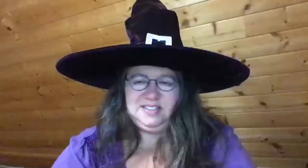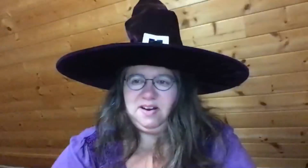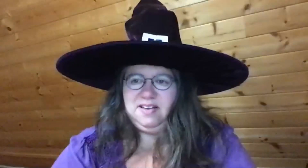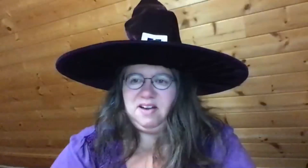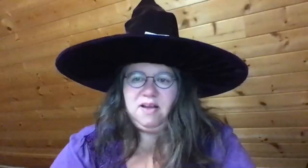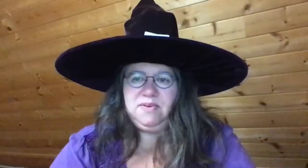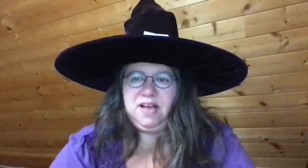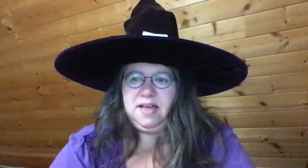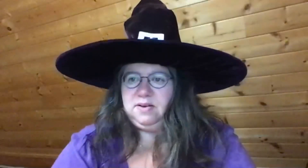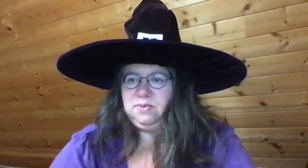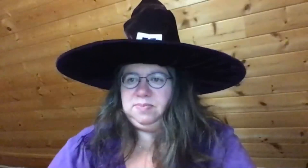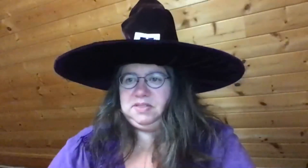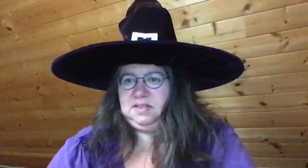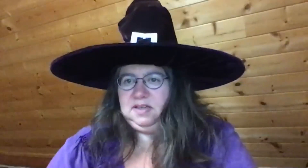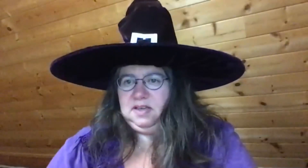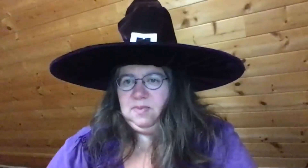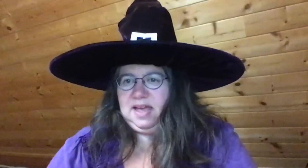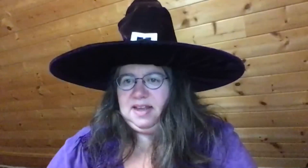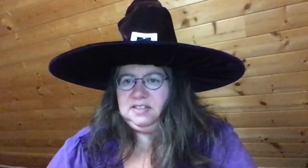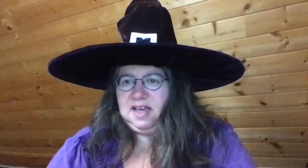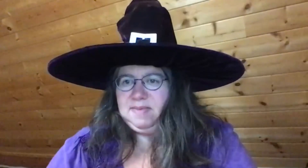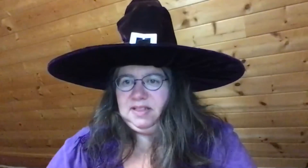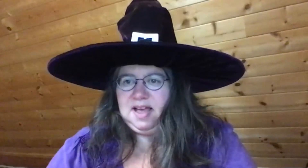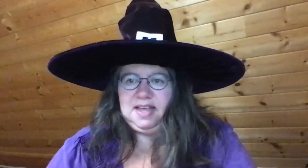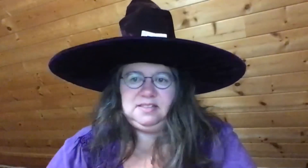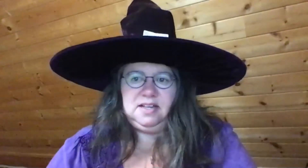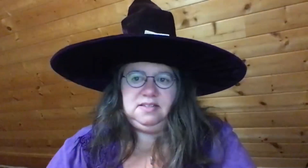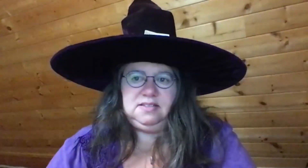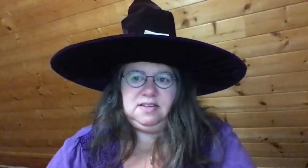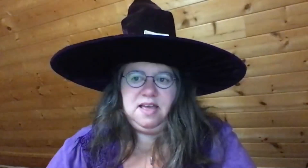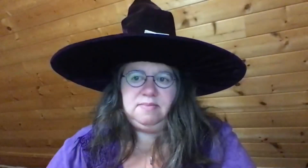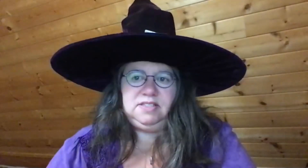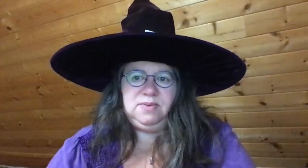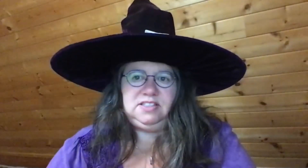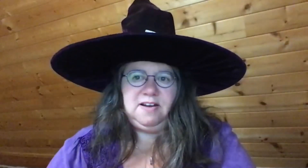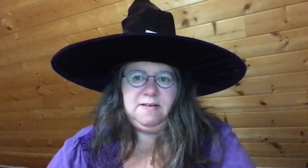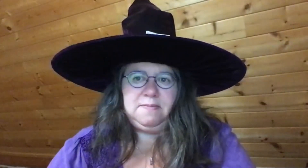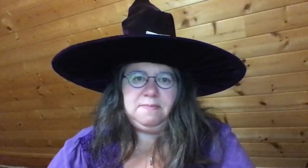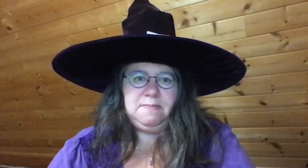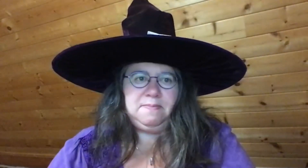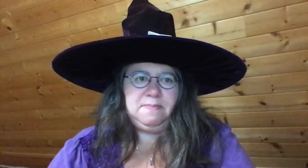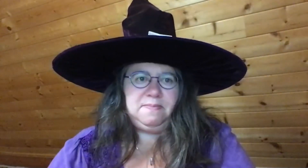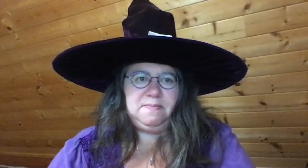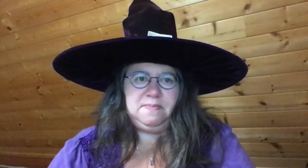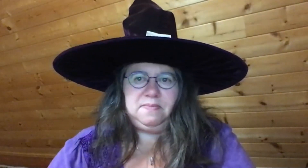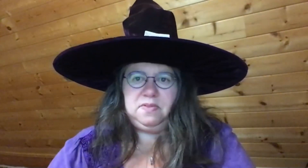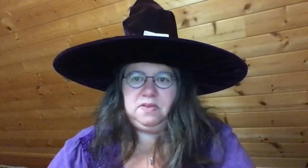you, Satora. All right, we've got, whoops. We had Angela M in line. Angela M, did you want to share?